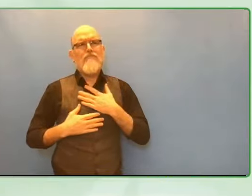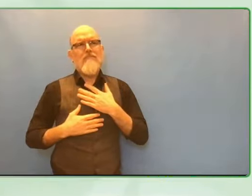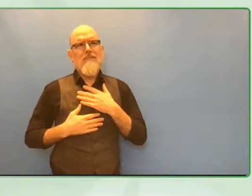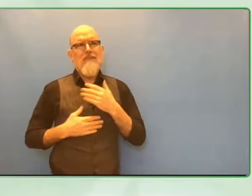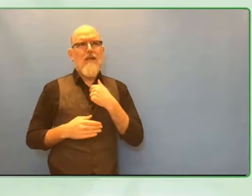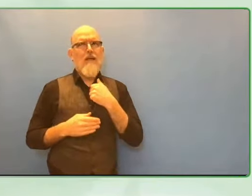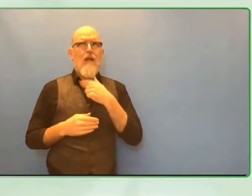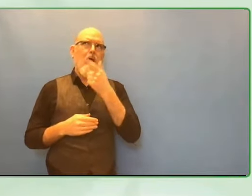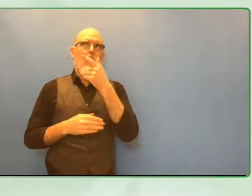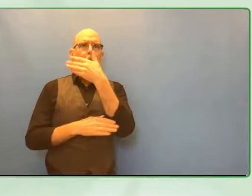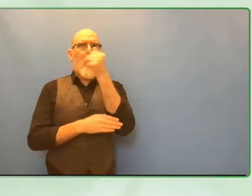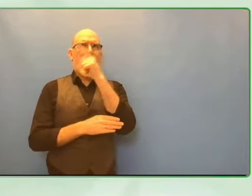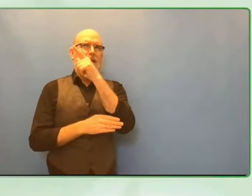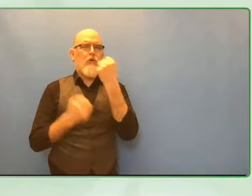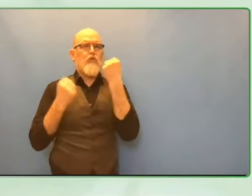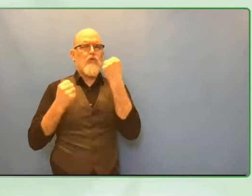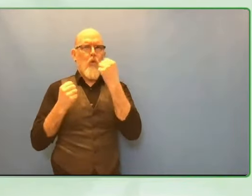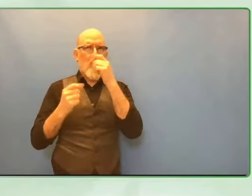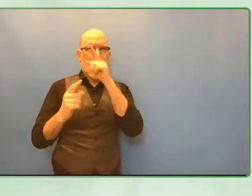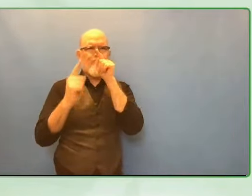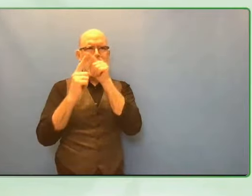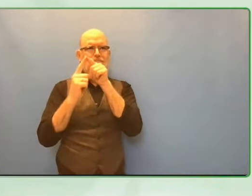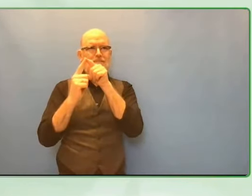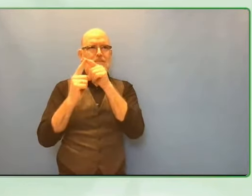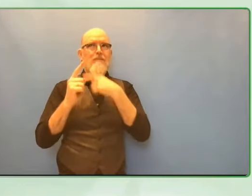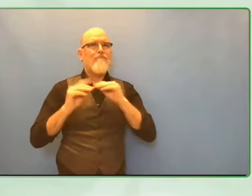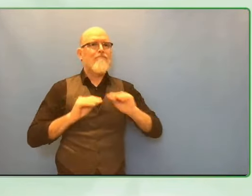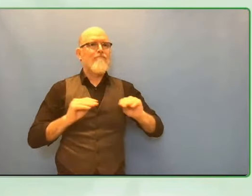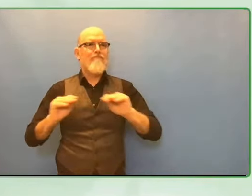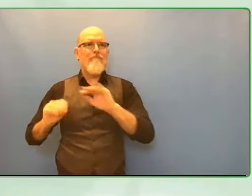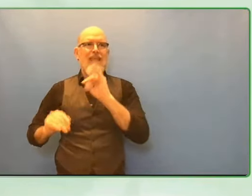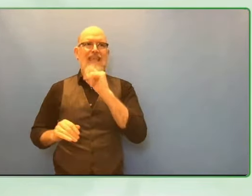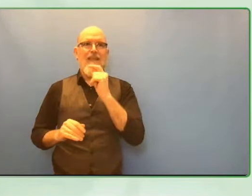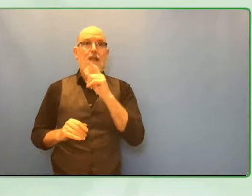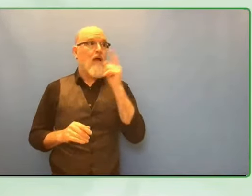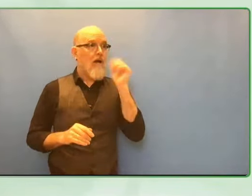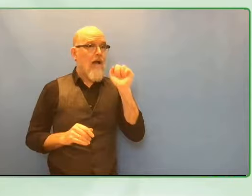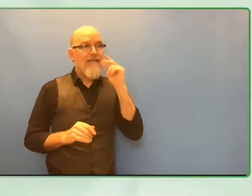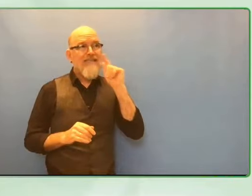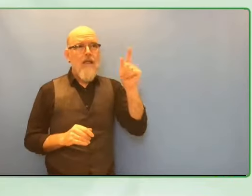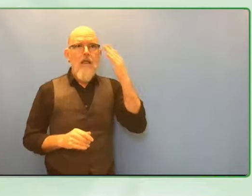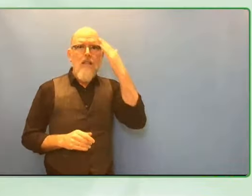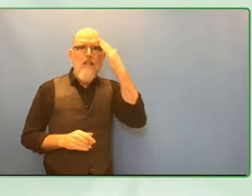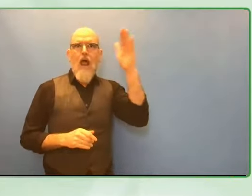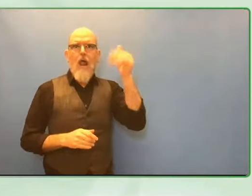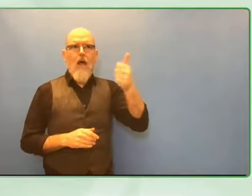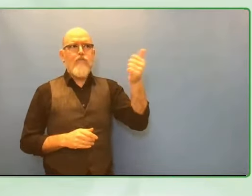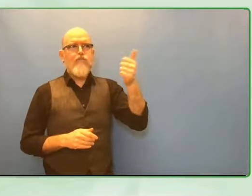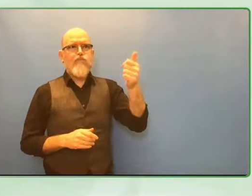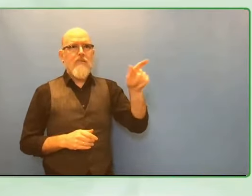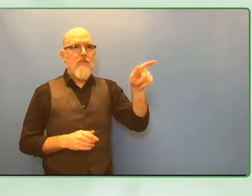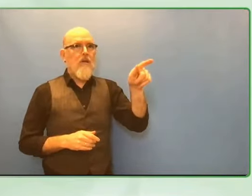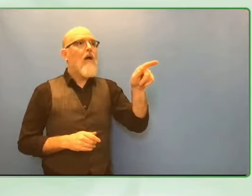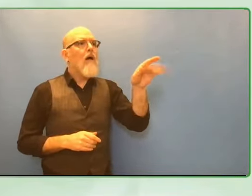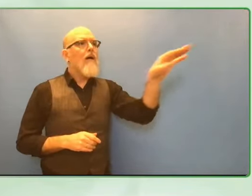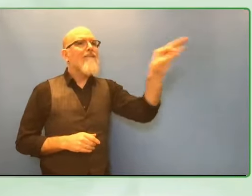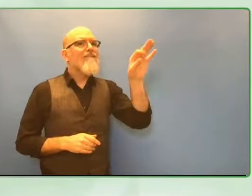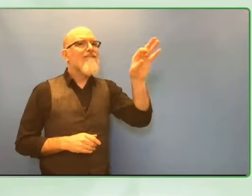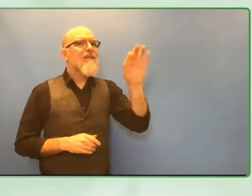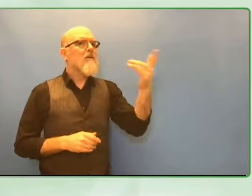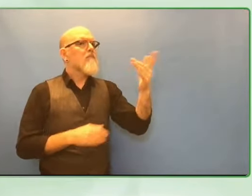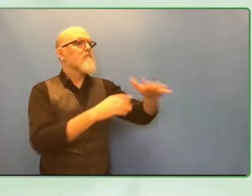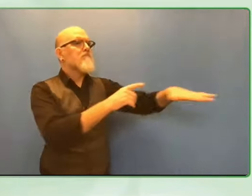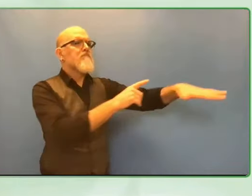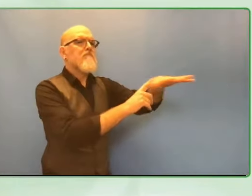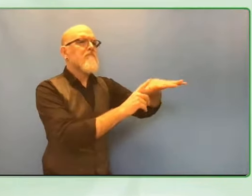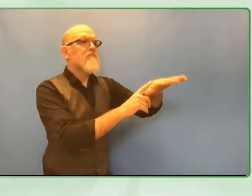we are working on. It's a new area we are working on. It's a job profile-based training program,